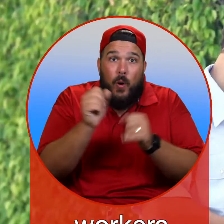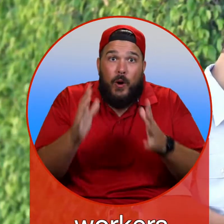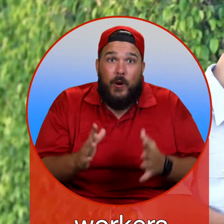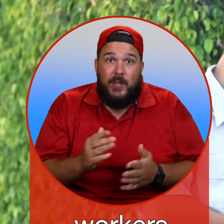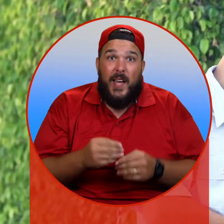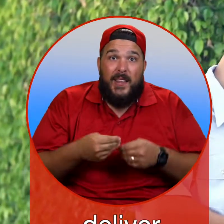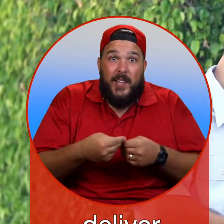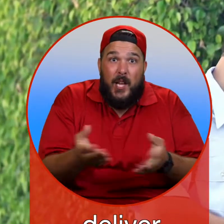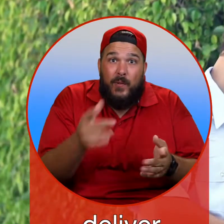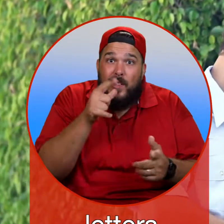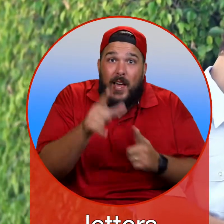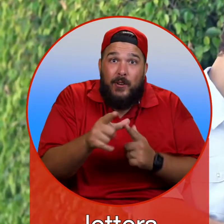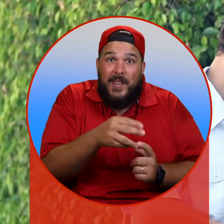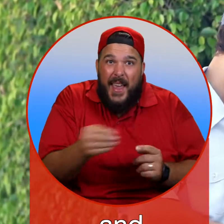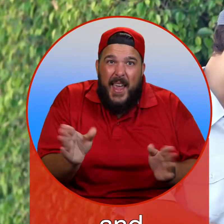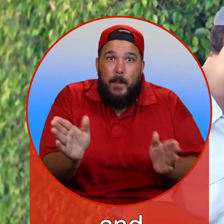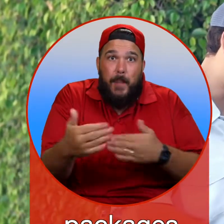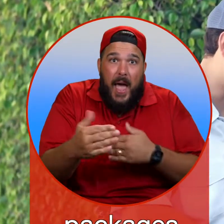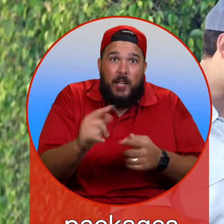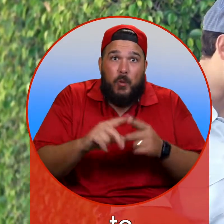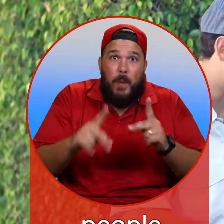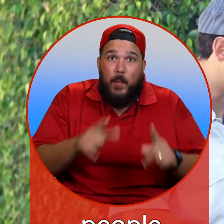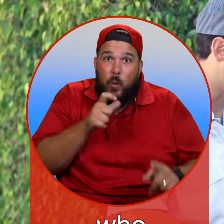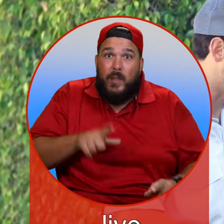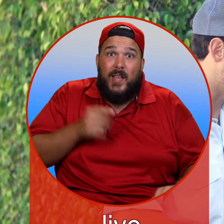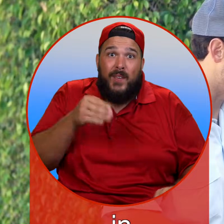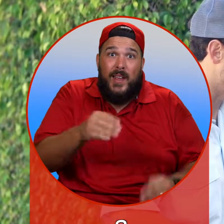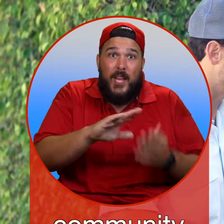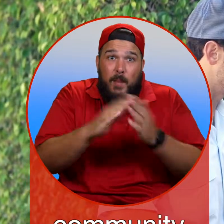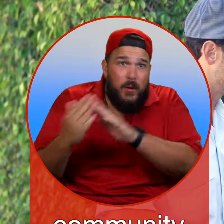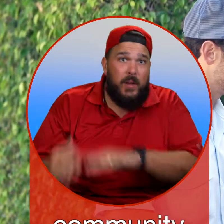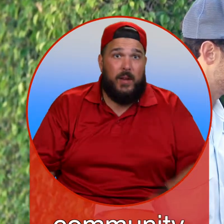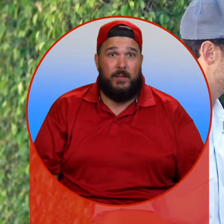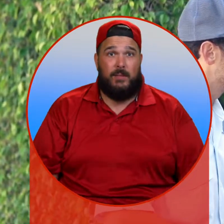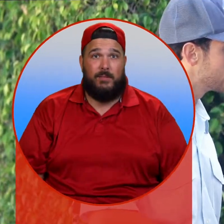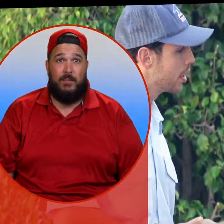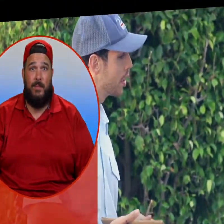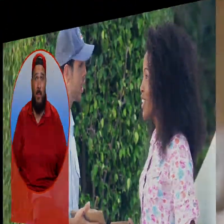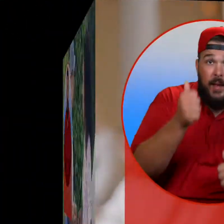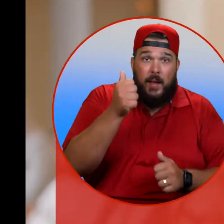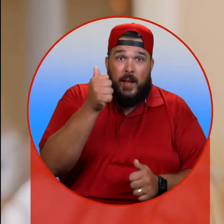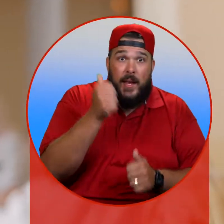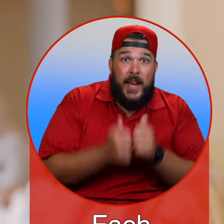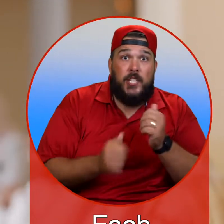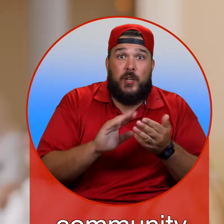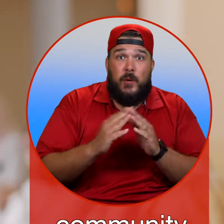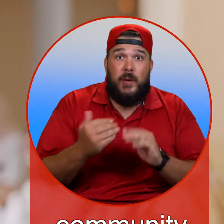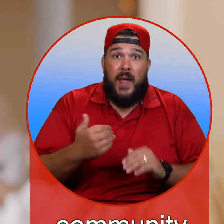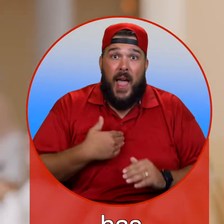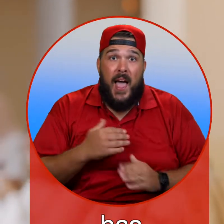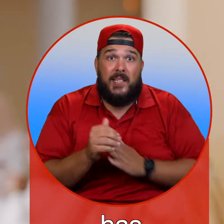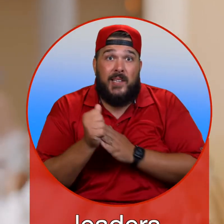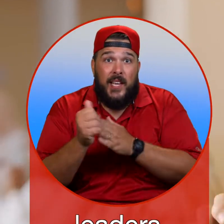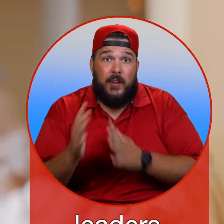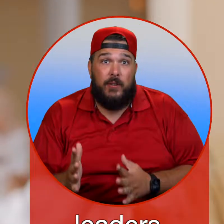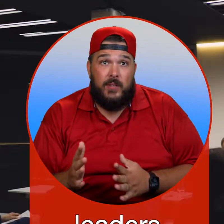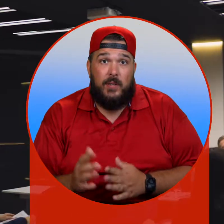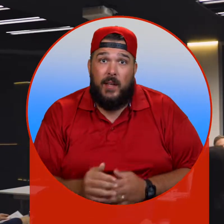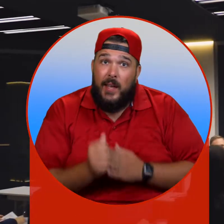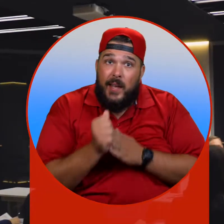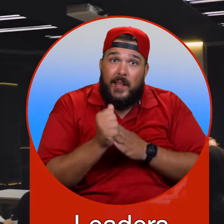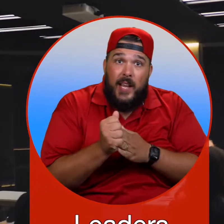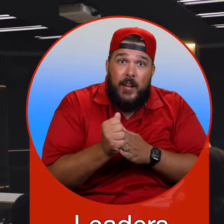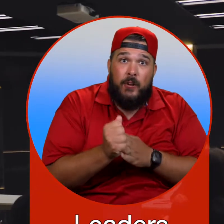Postal workers deliver letters and package to people who live in a community. Each community has